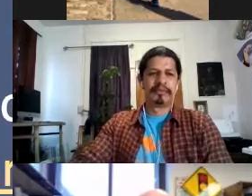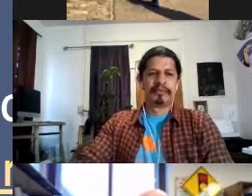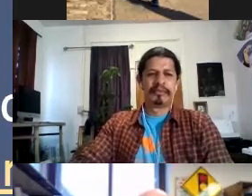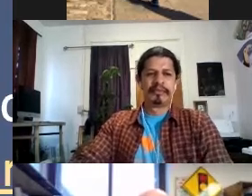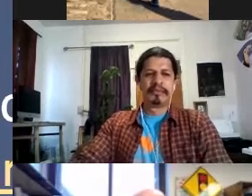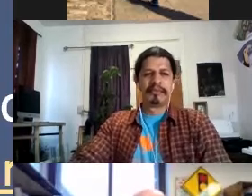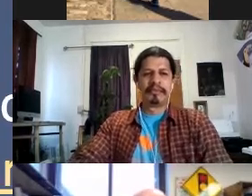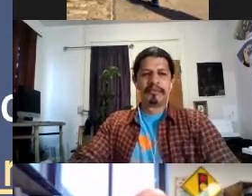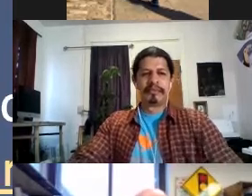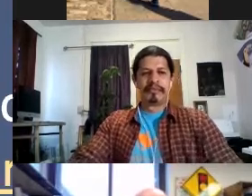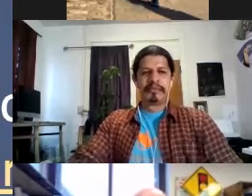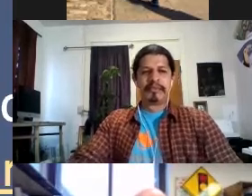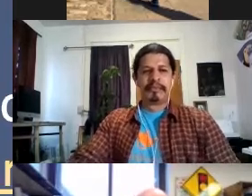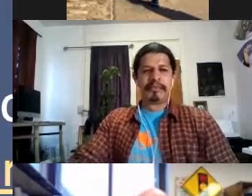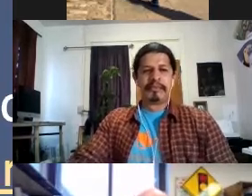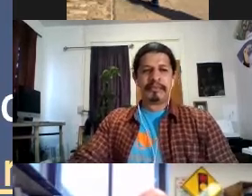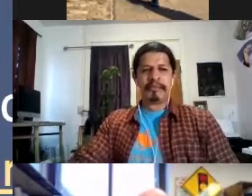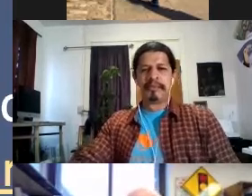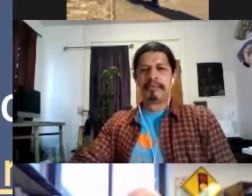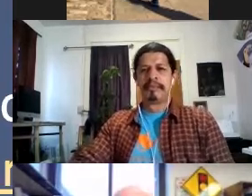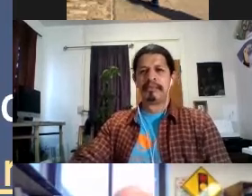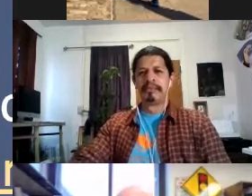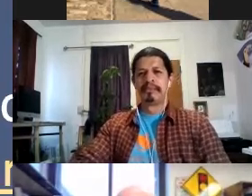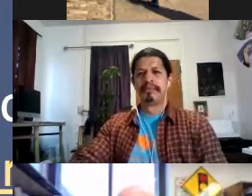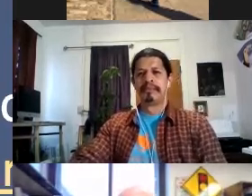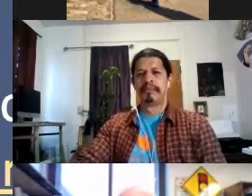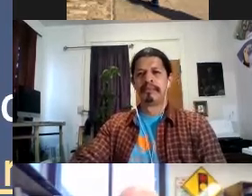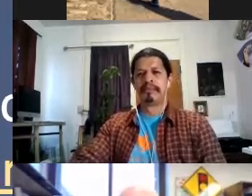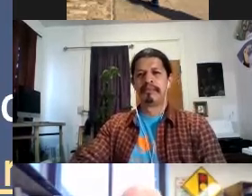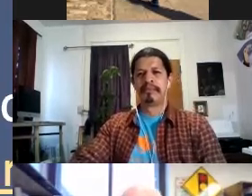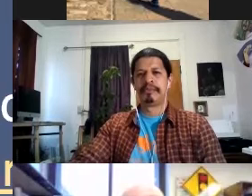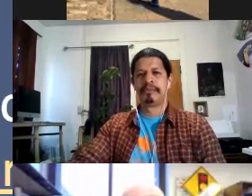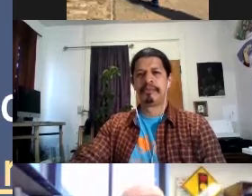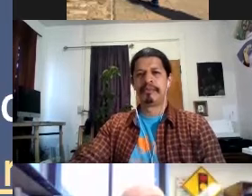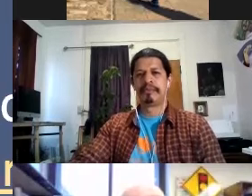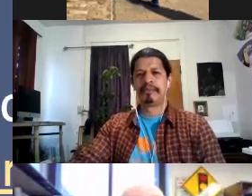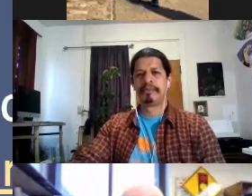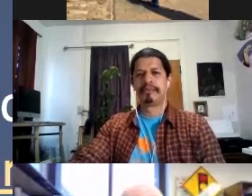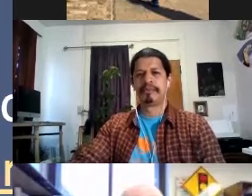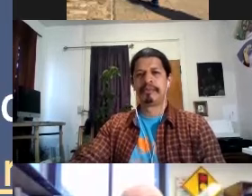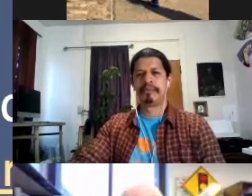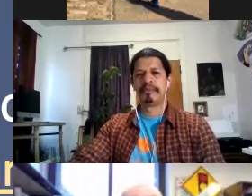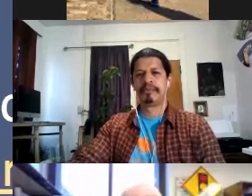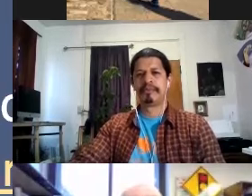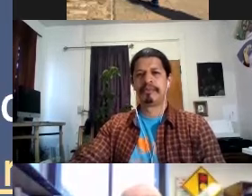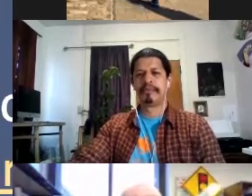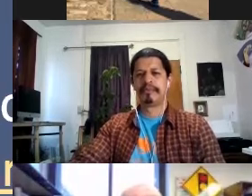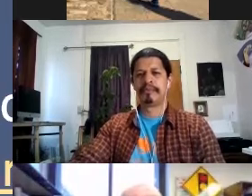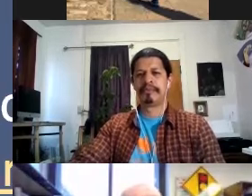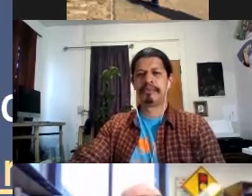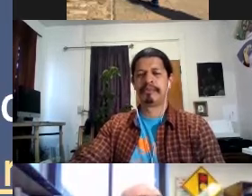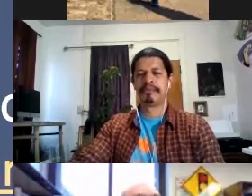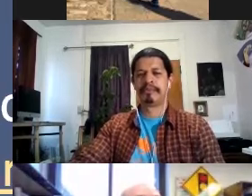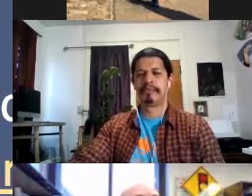we do not have a budget here to implement new sidewalks. Okay, so there's not even like a bike lane of